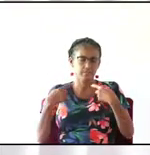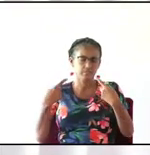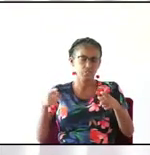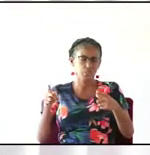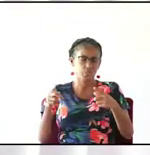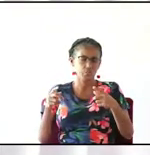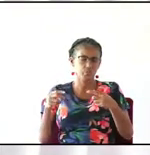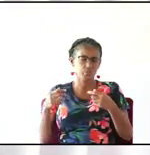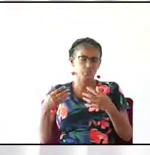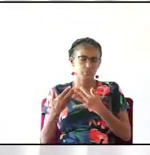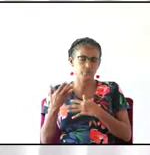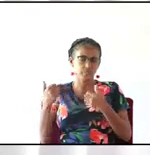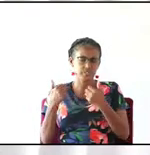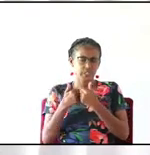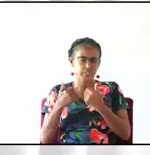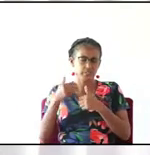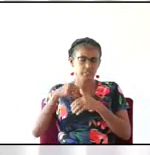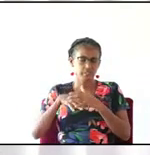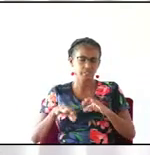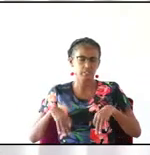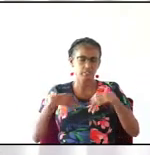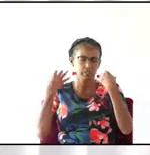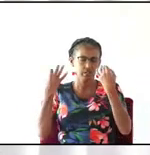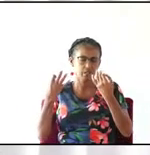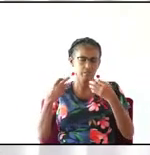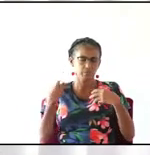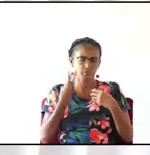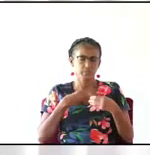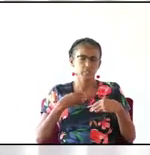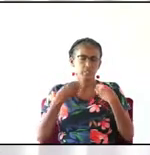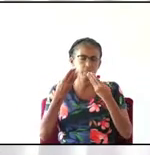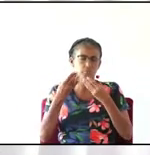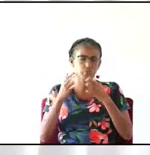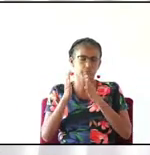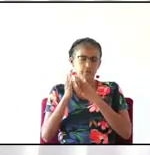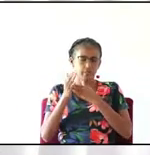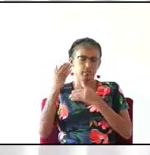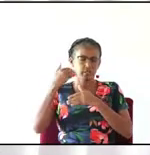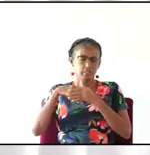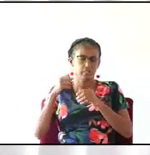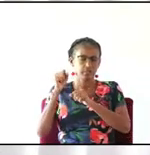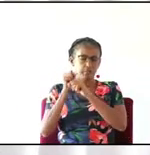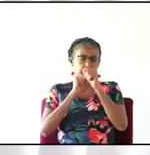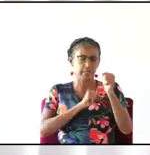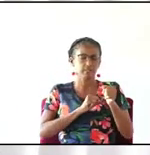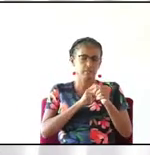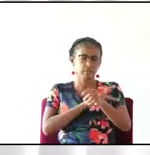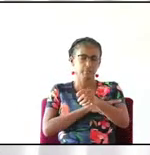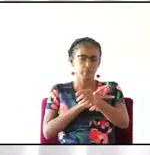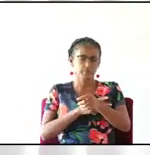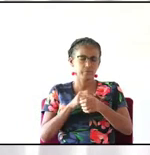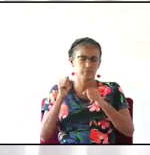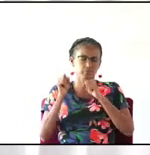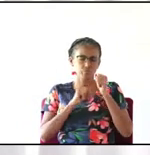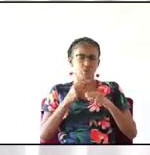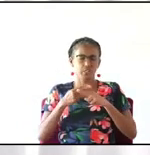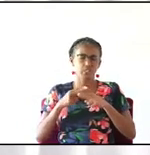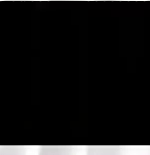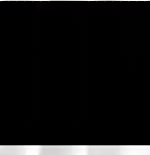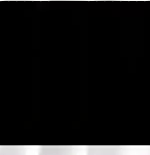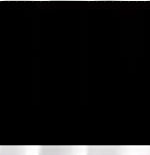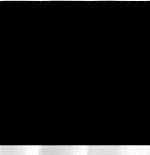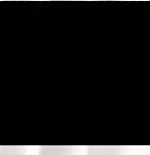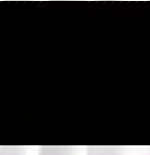we give you thanks and we give you praise in the mighty and powerful and strong name of Jesus, who heals all our